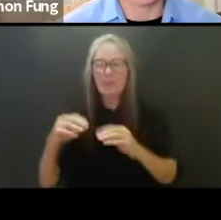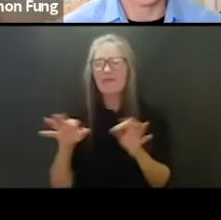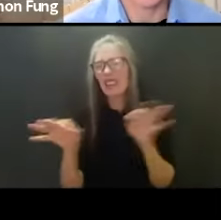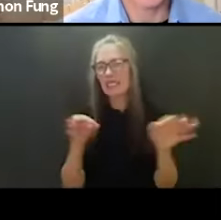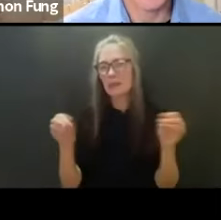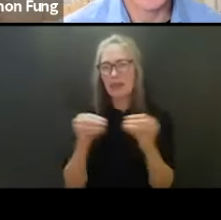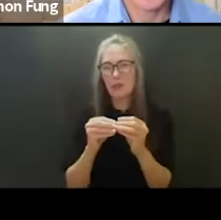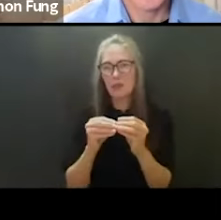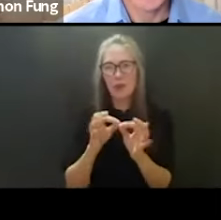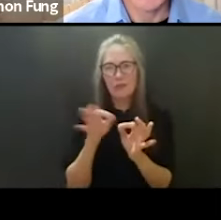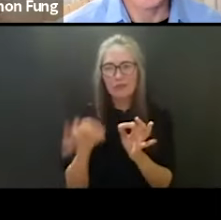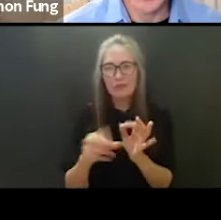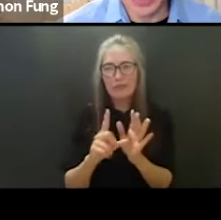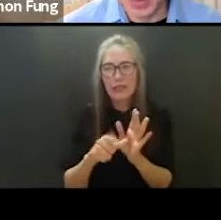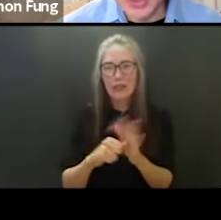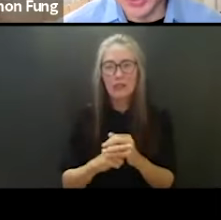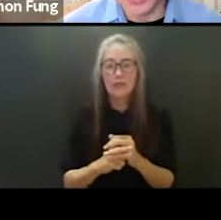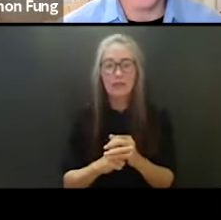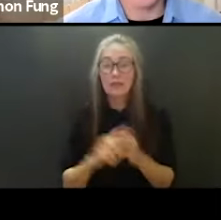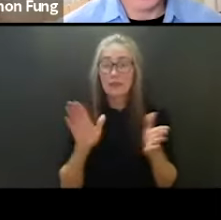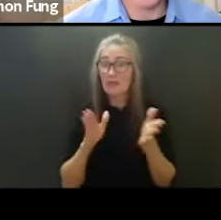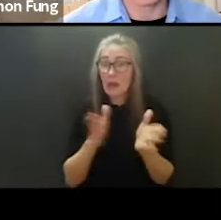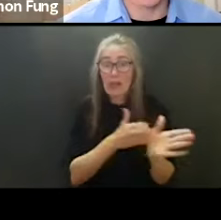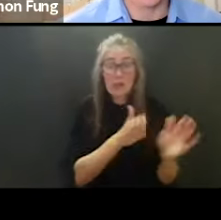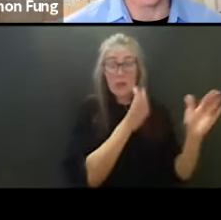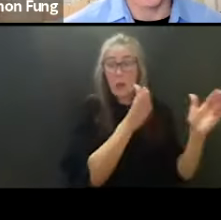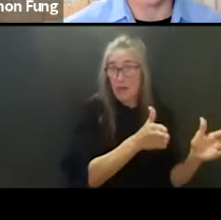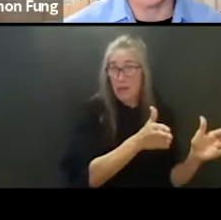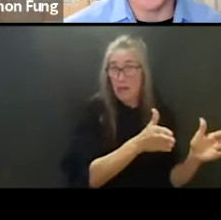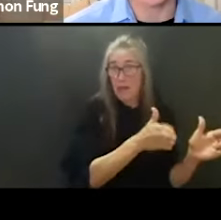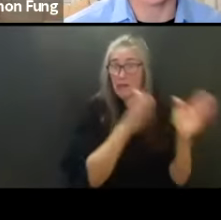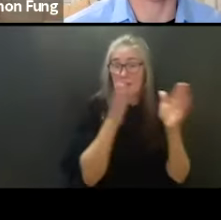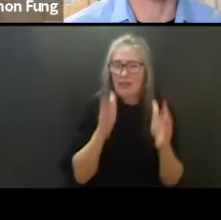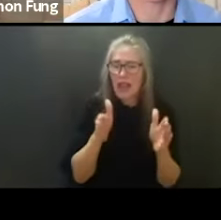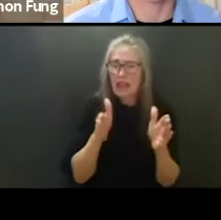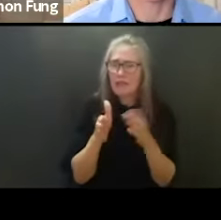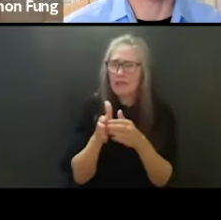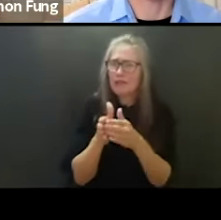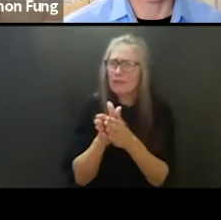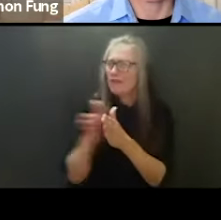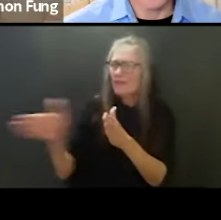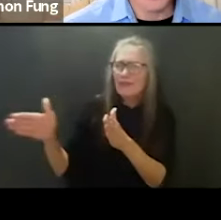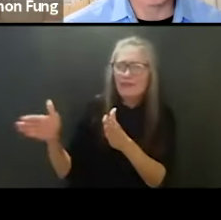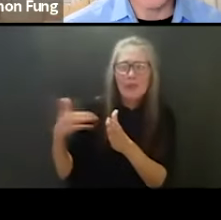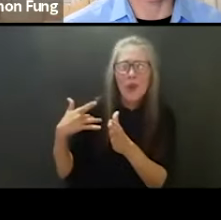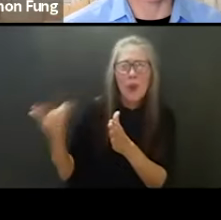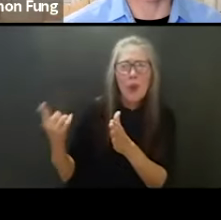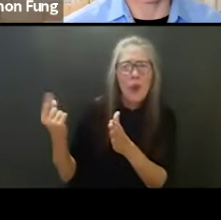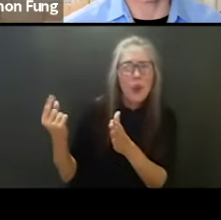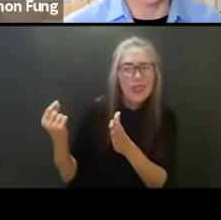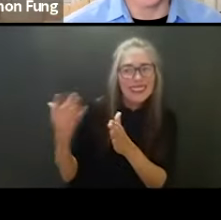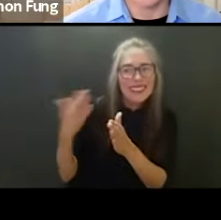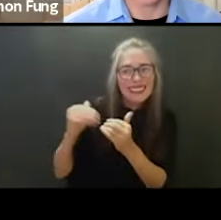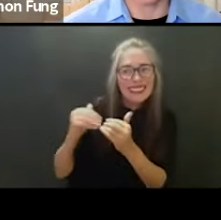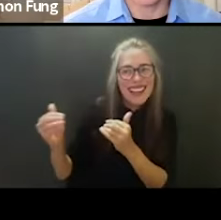is. And then the question, several questions, what comes next? And what kind of politics